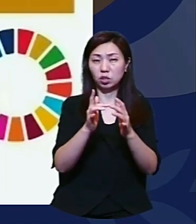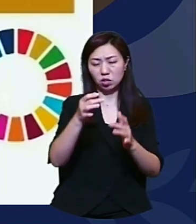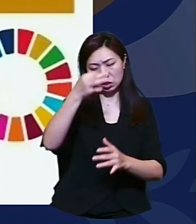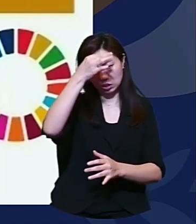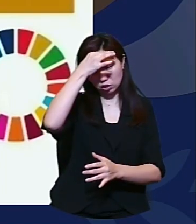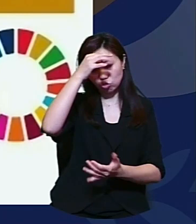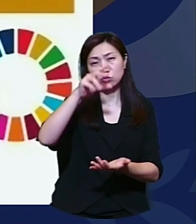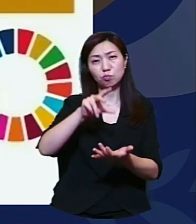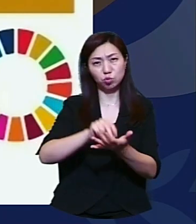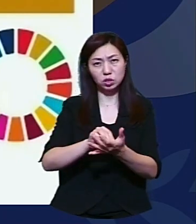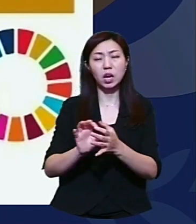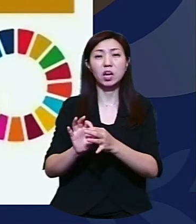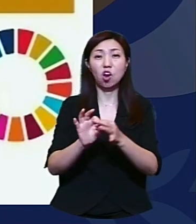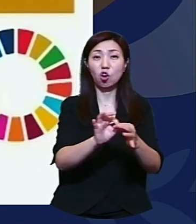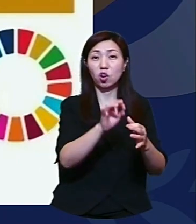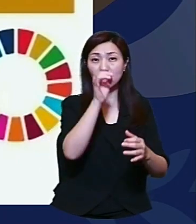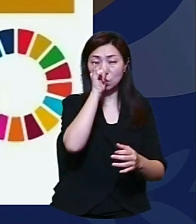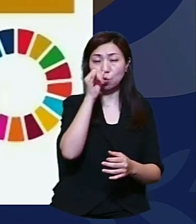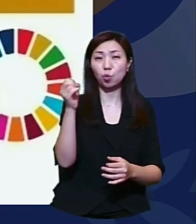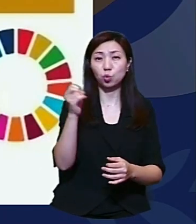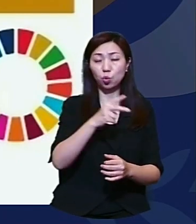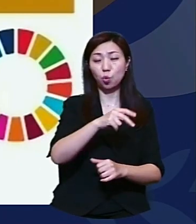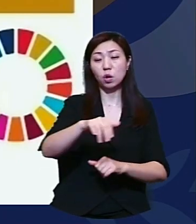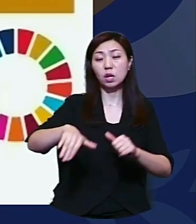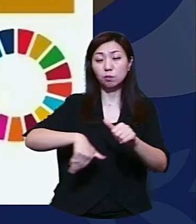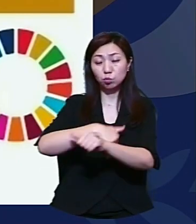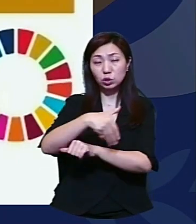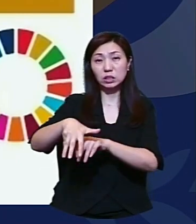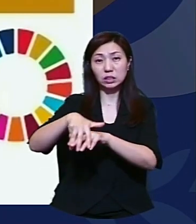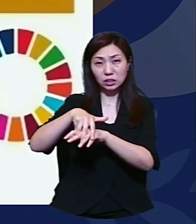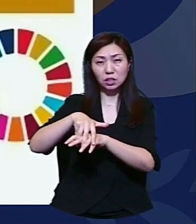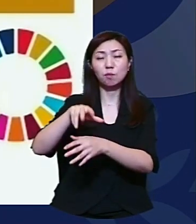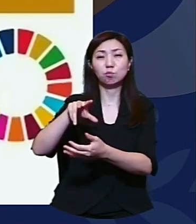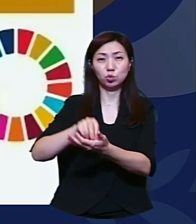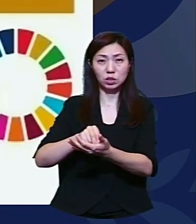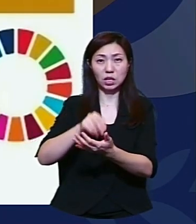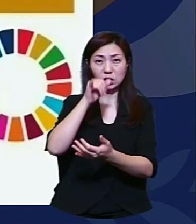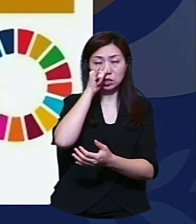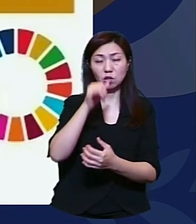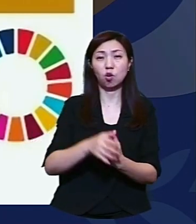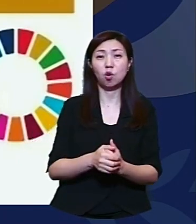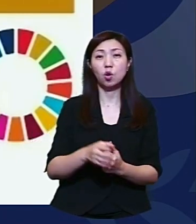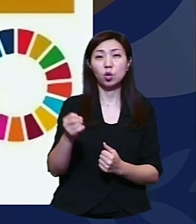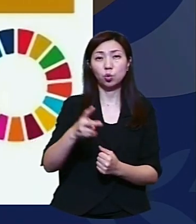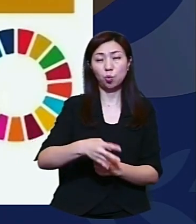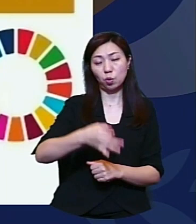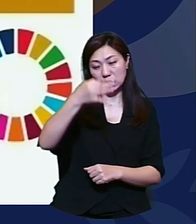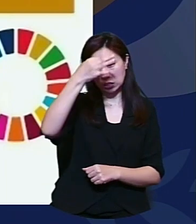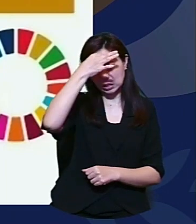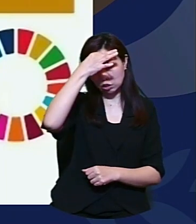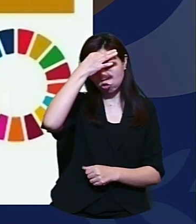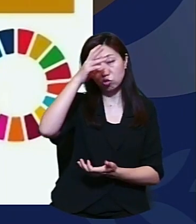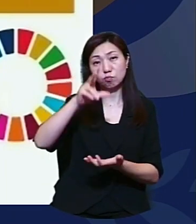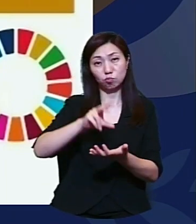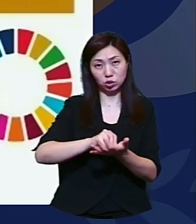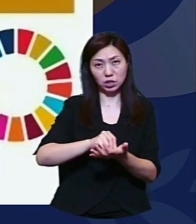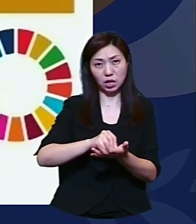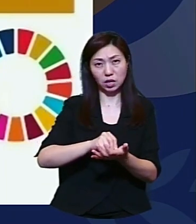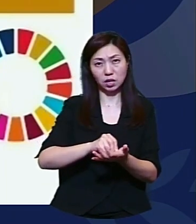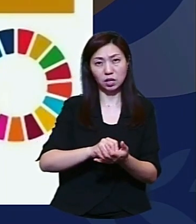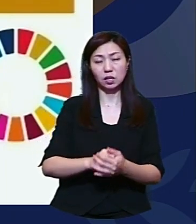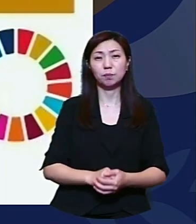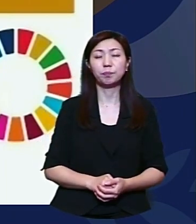devices. But there's also a gap in terms of the digital skills piece, the digital literacy piece that Chris just spoke